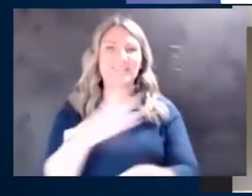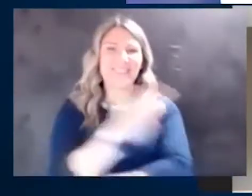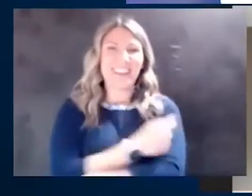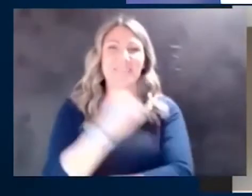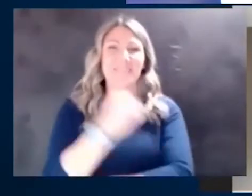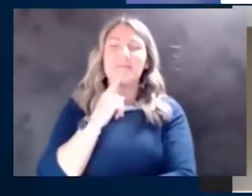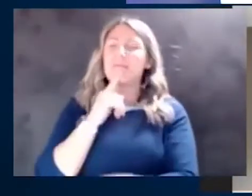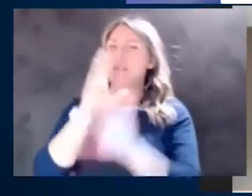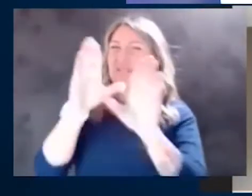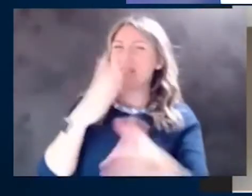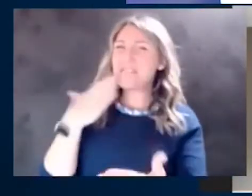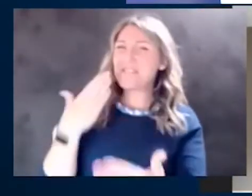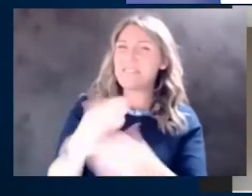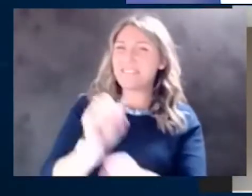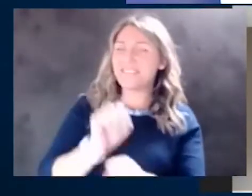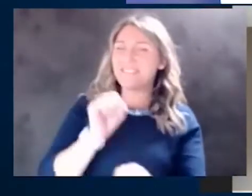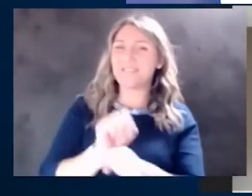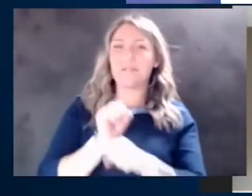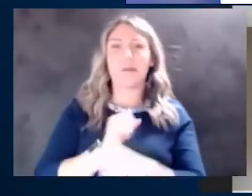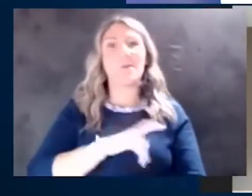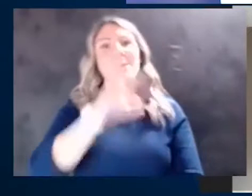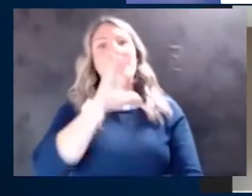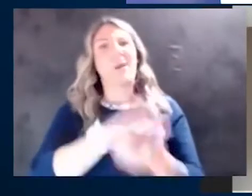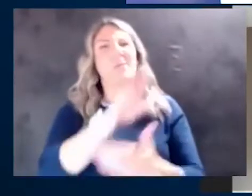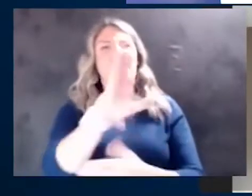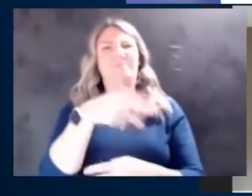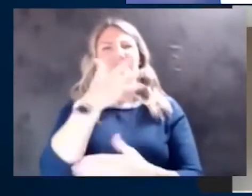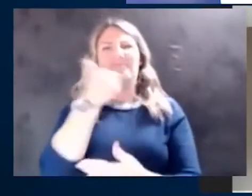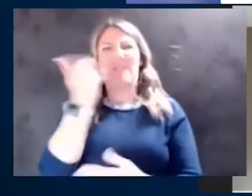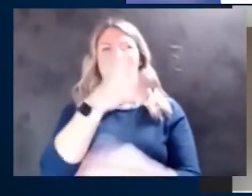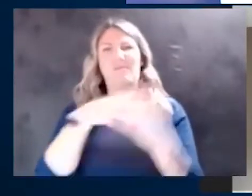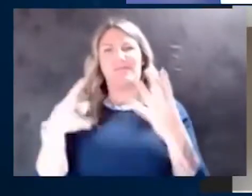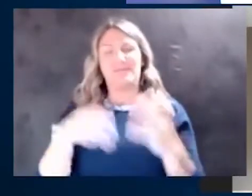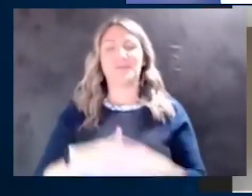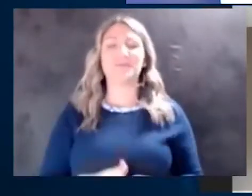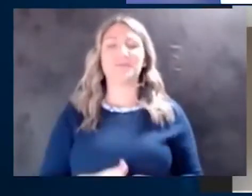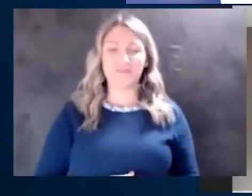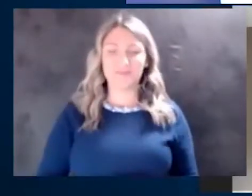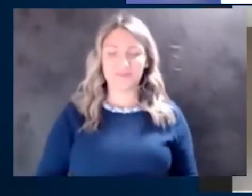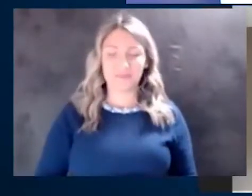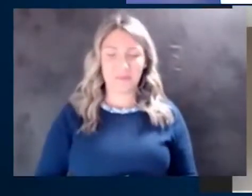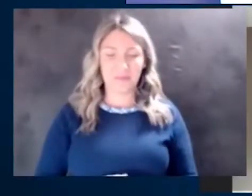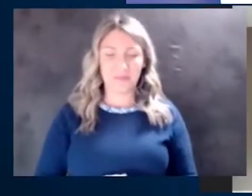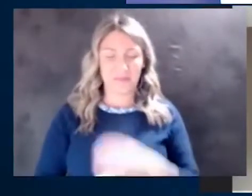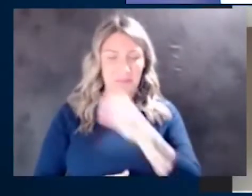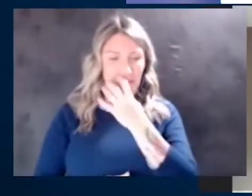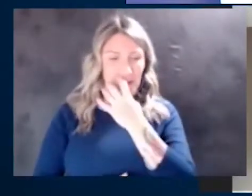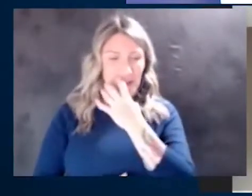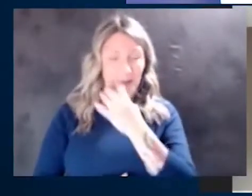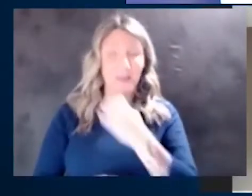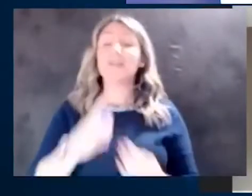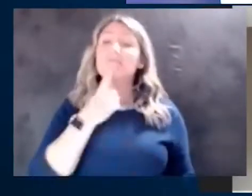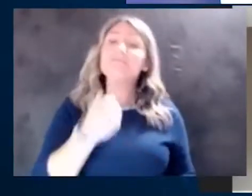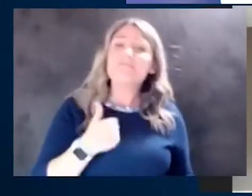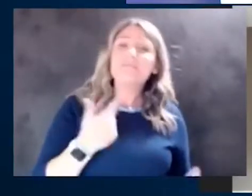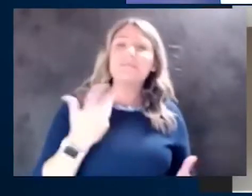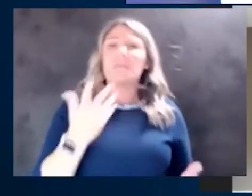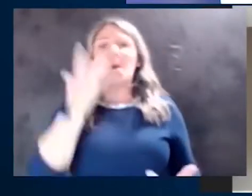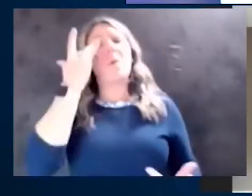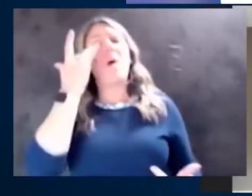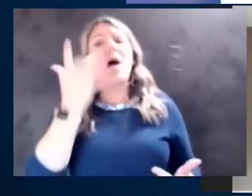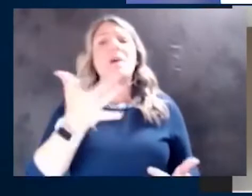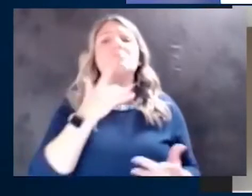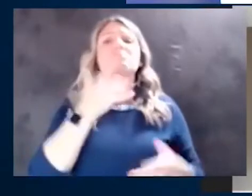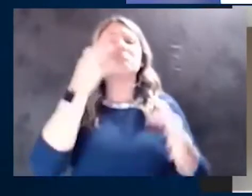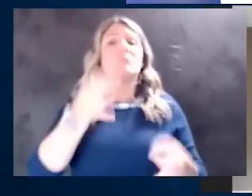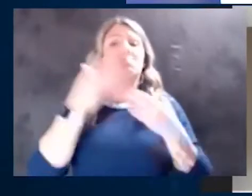my wife may have actually scheduled it. She's a better scheduler than I am. So tell me a little bit about why did you decide to go ahead and get the